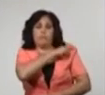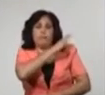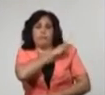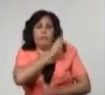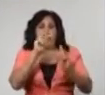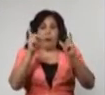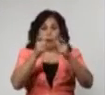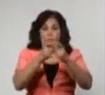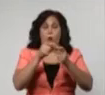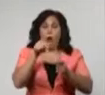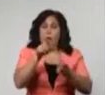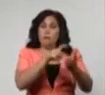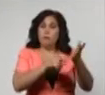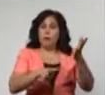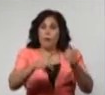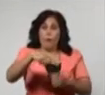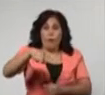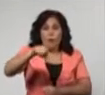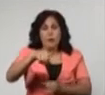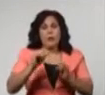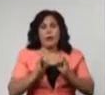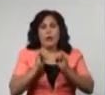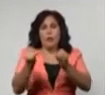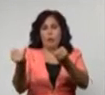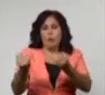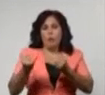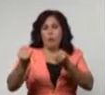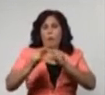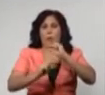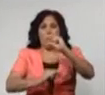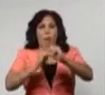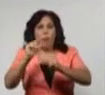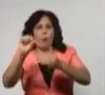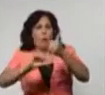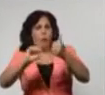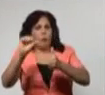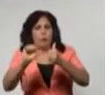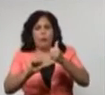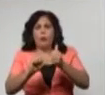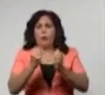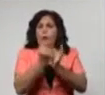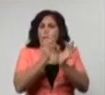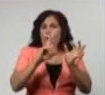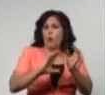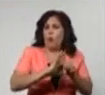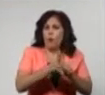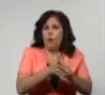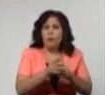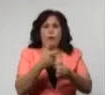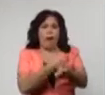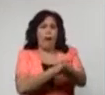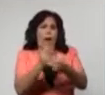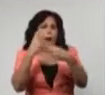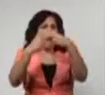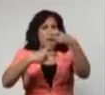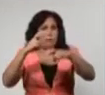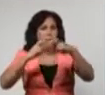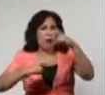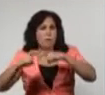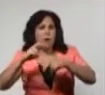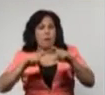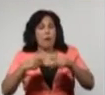deputy prime ministers. In those virtual meetings, each and every territory reports